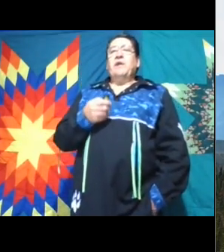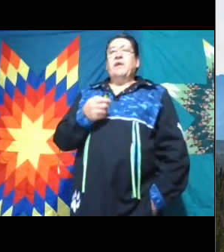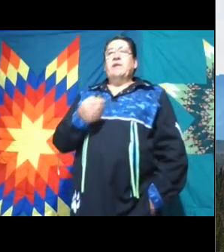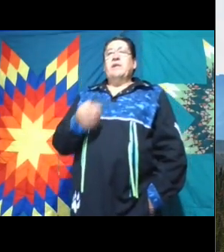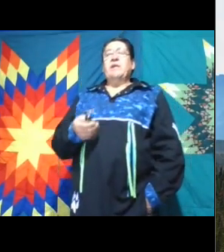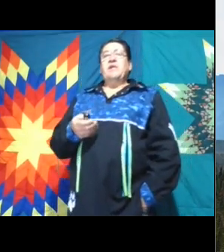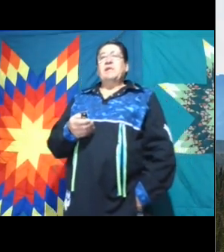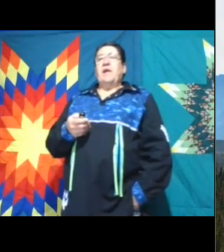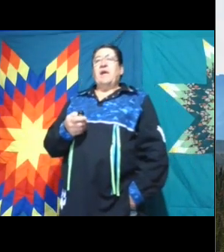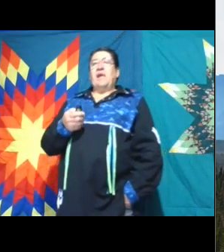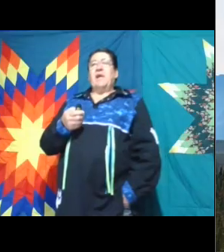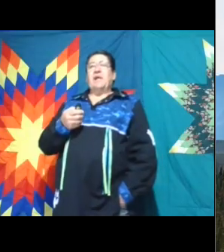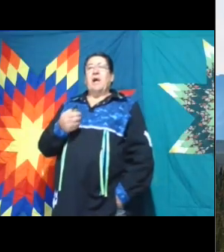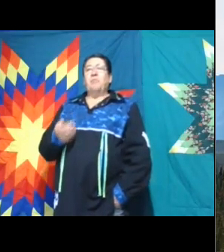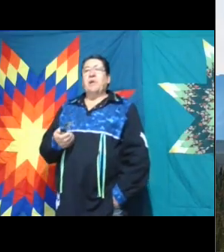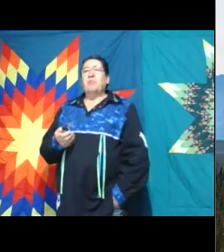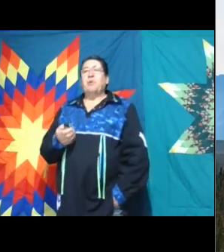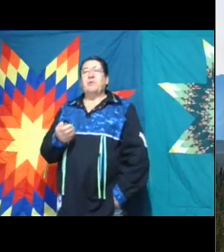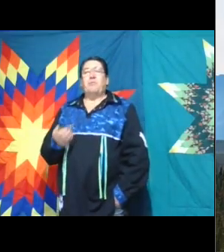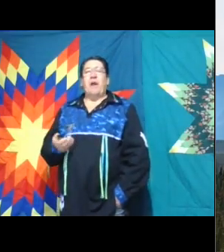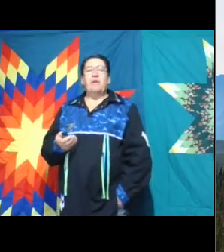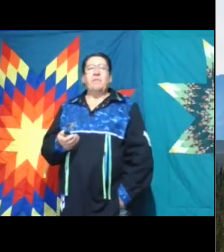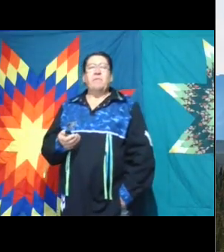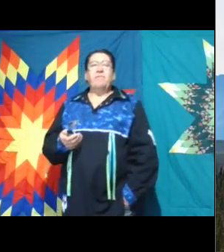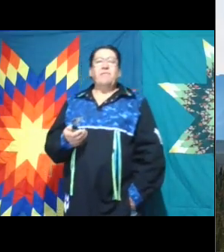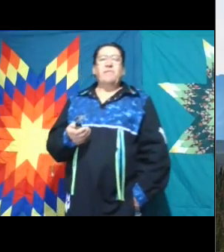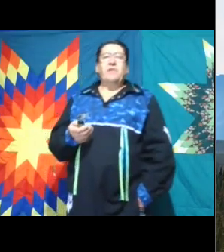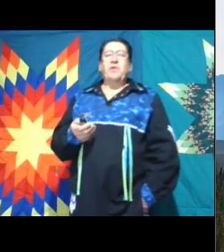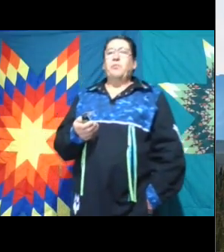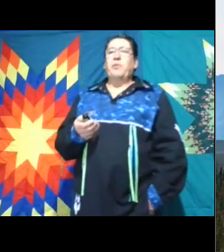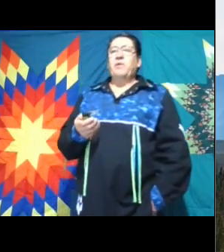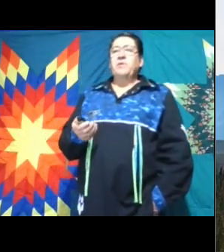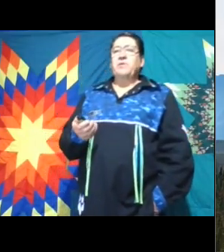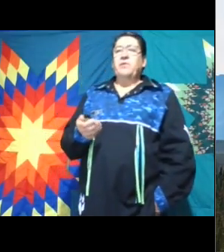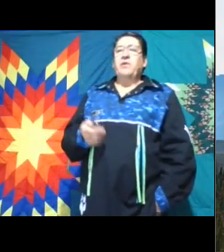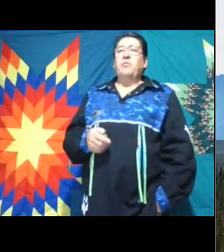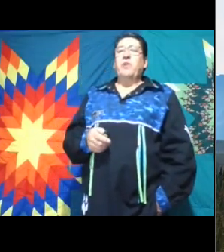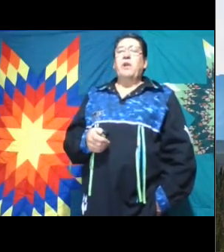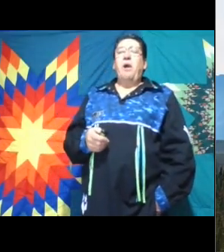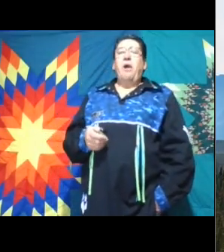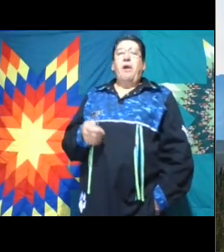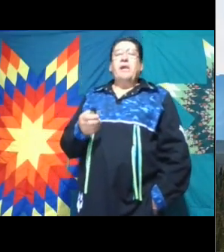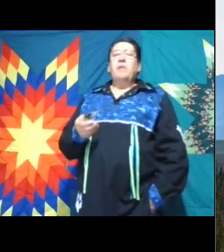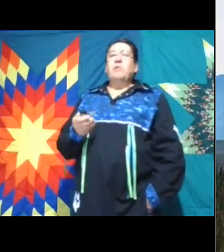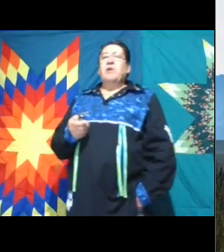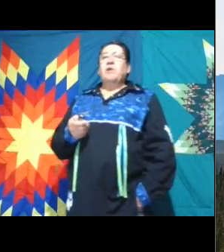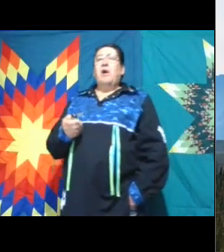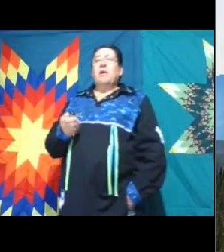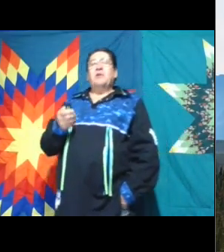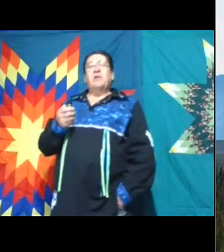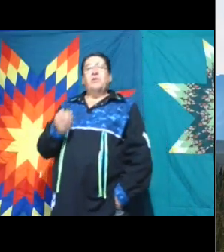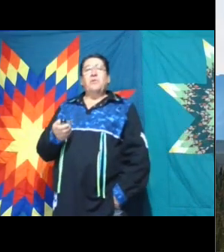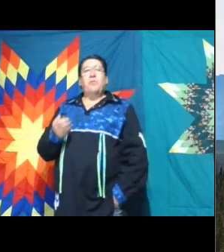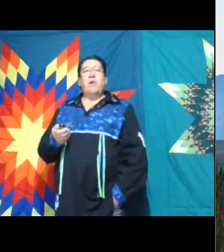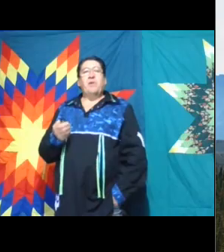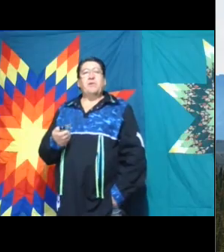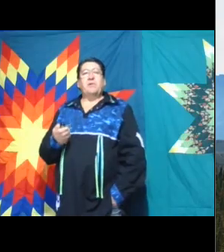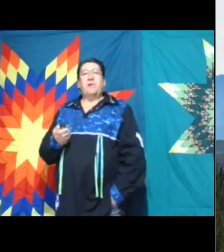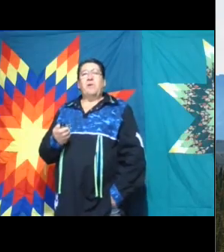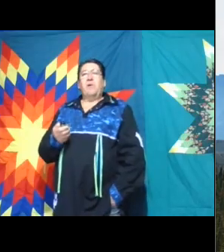bring the Indigenous and a company perspective to barriers to recruitment. And then I'm going to talk to